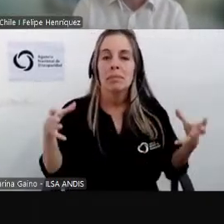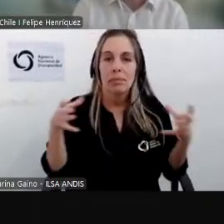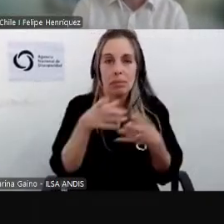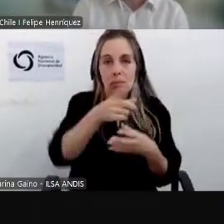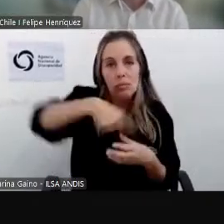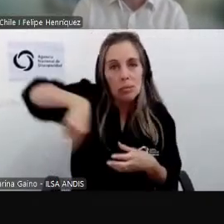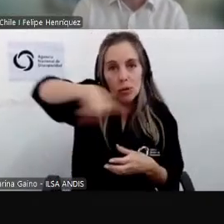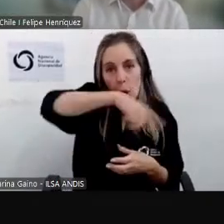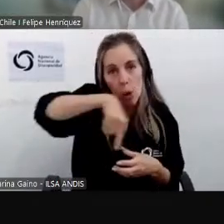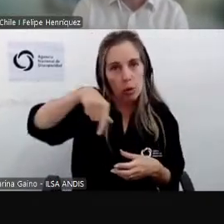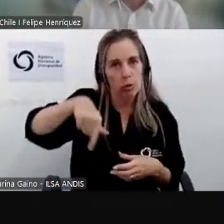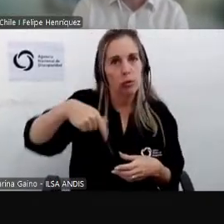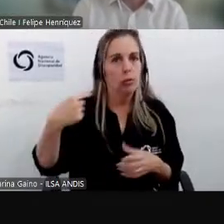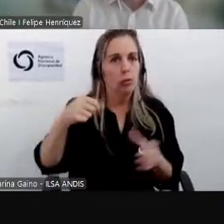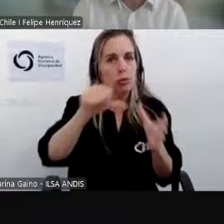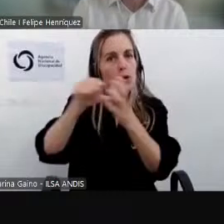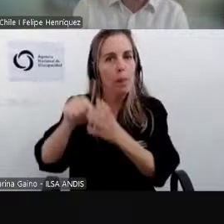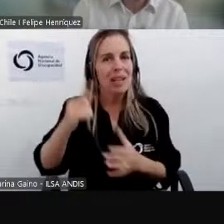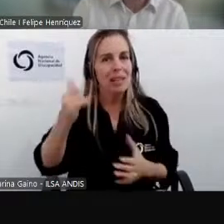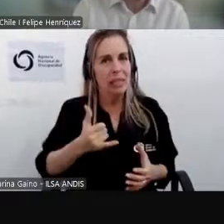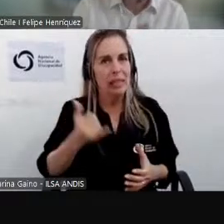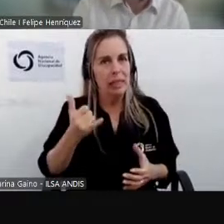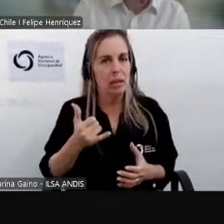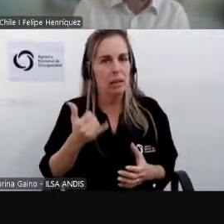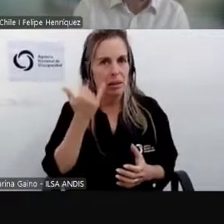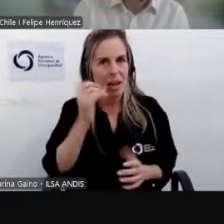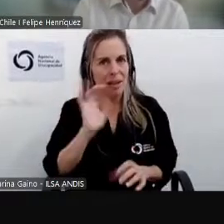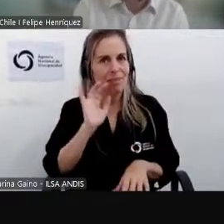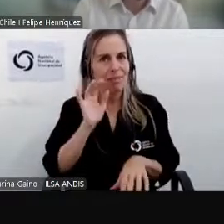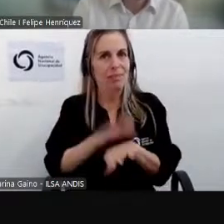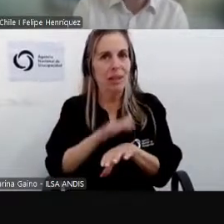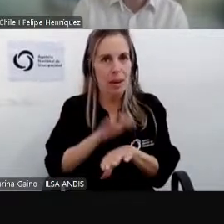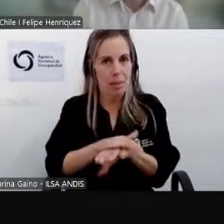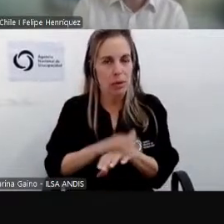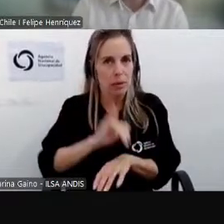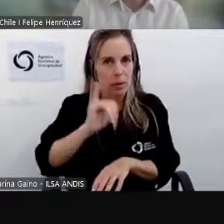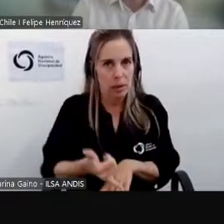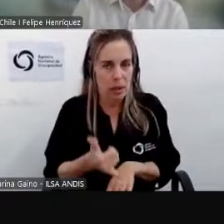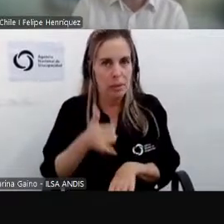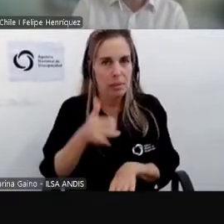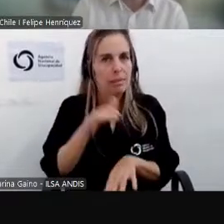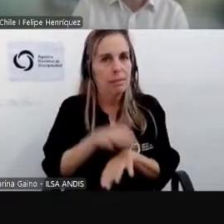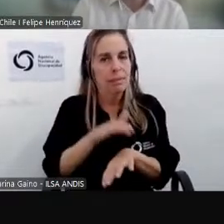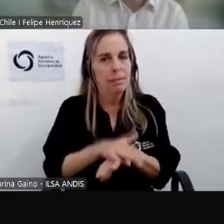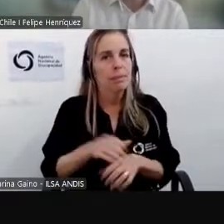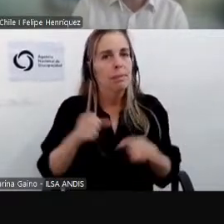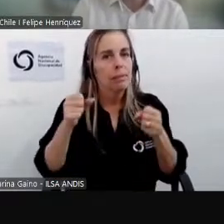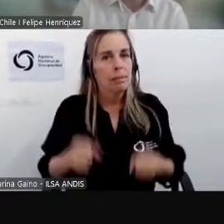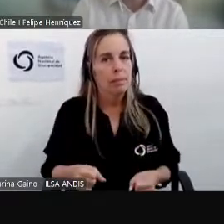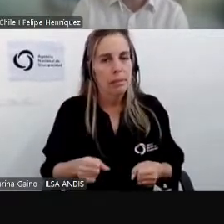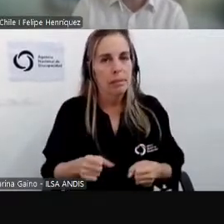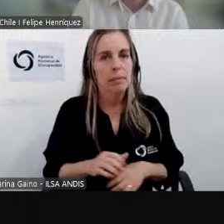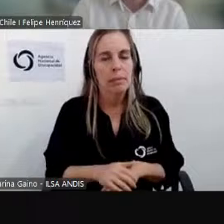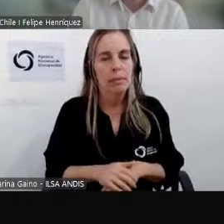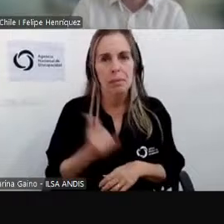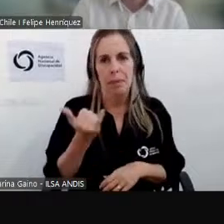that adhere or endorse these guidelines, have assumed the commitment